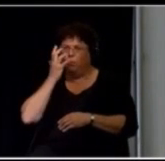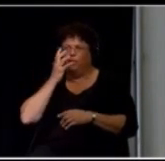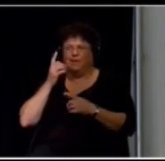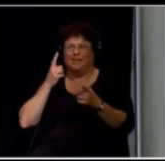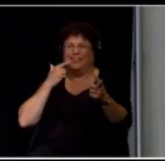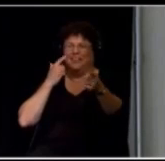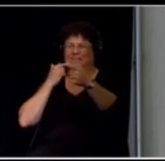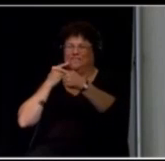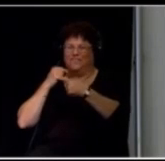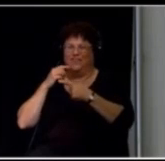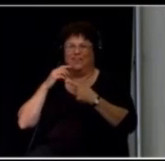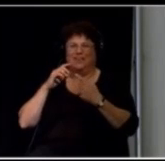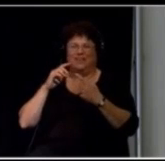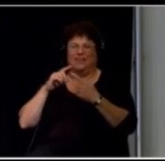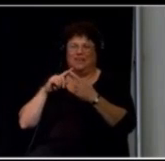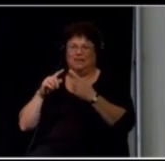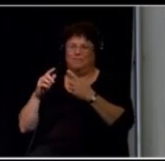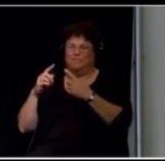when that comes to reality.